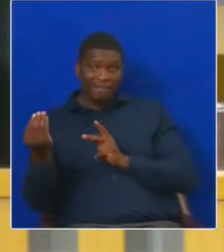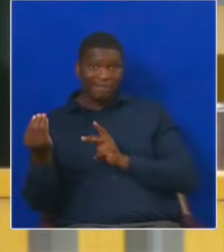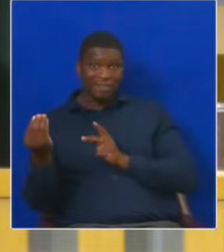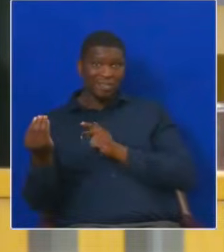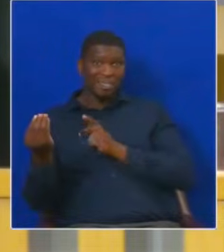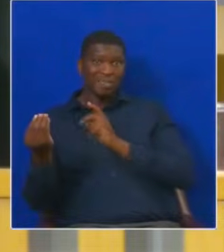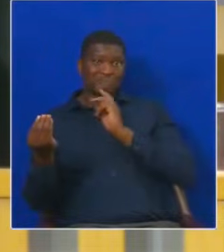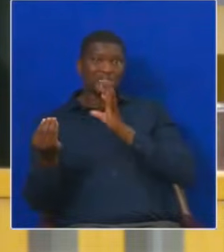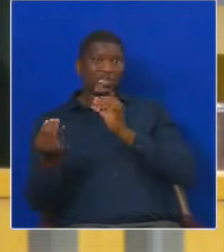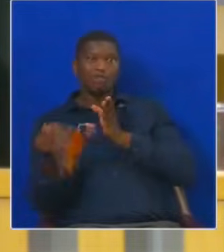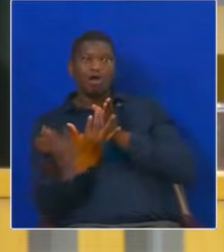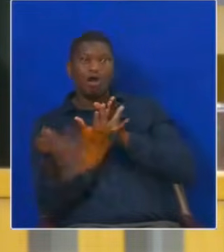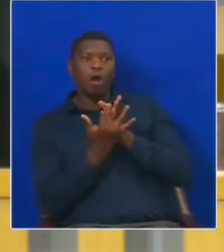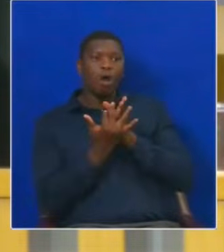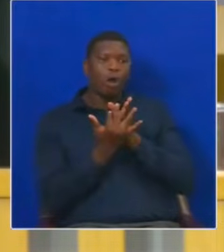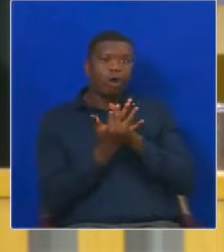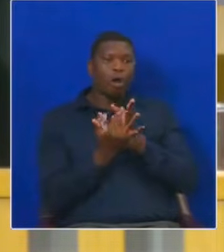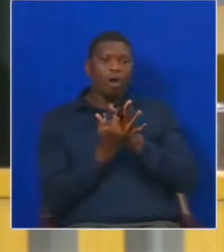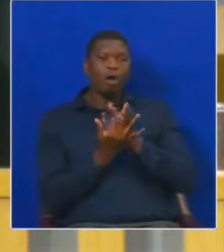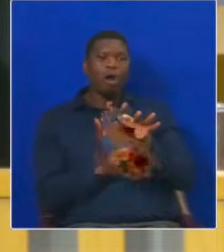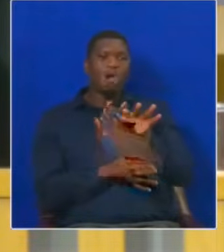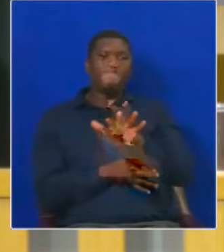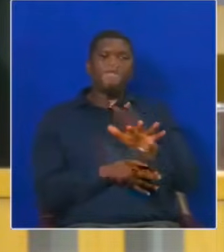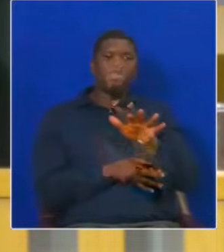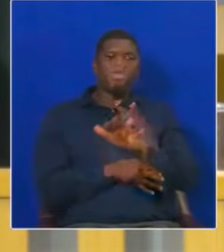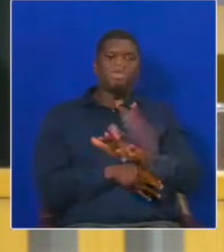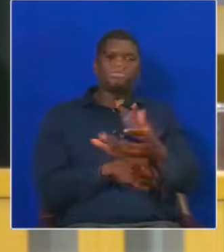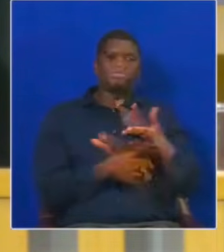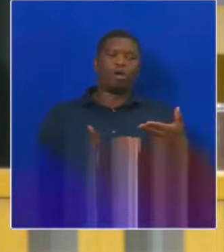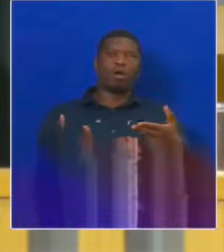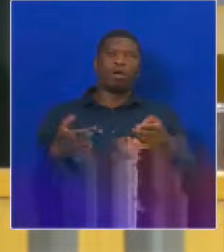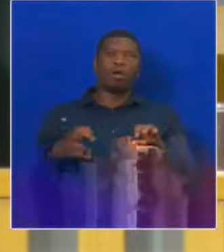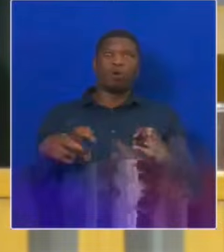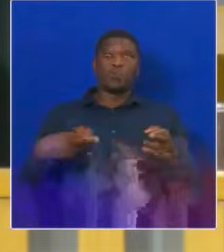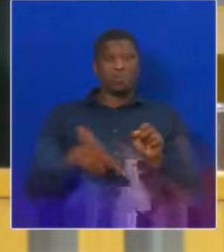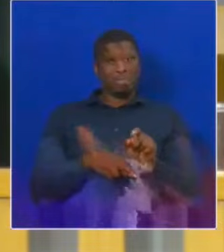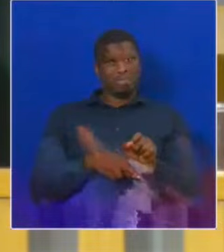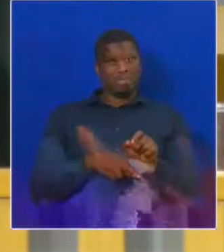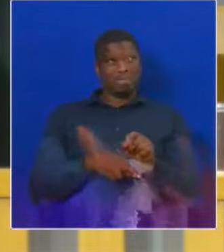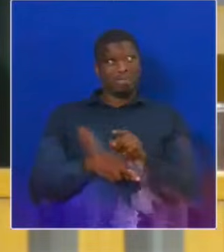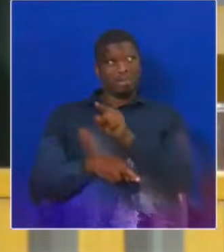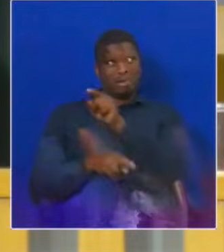to the firearms could